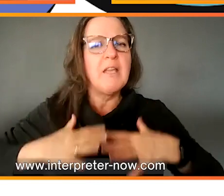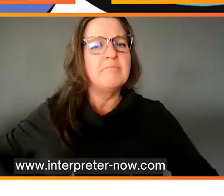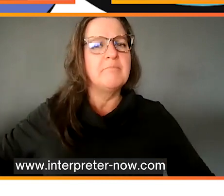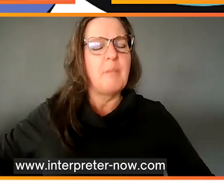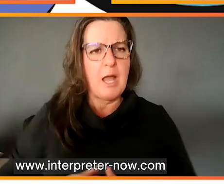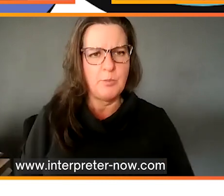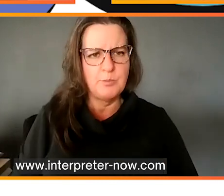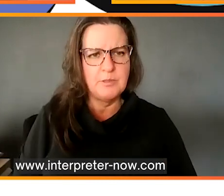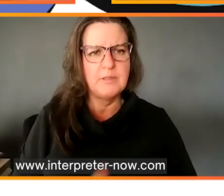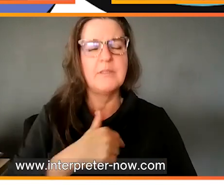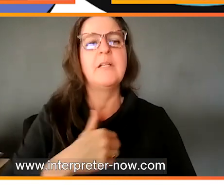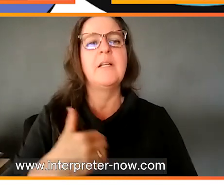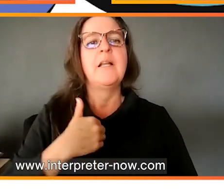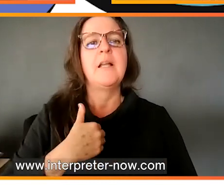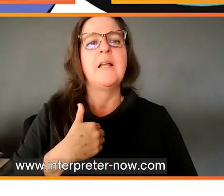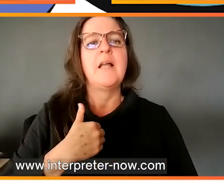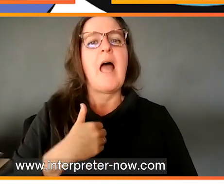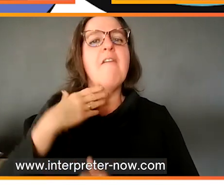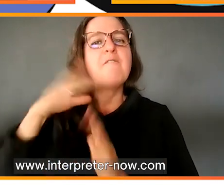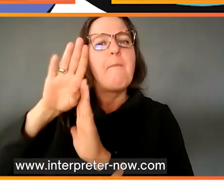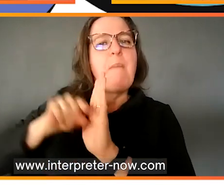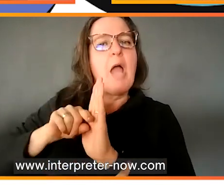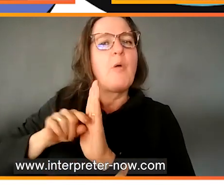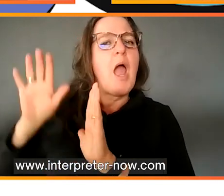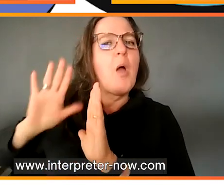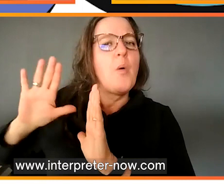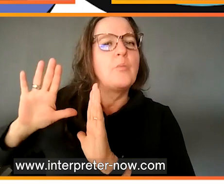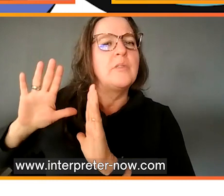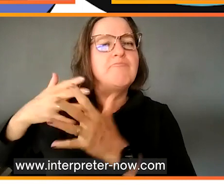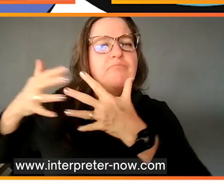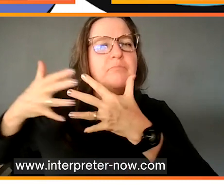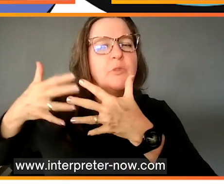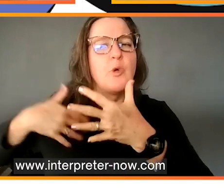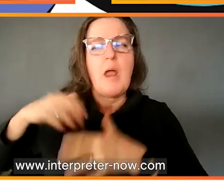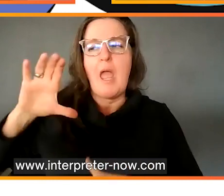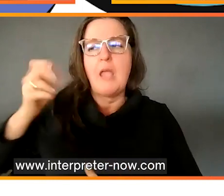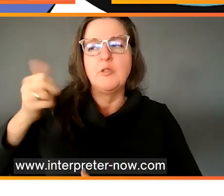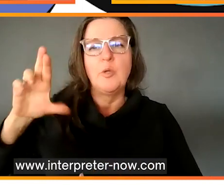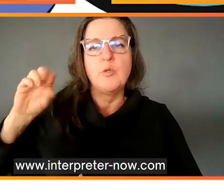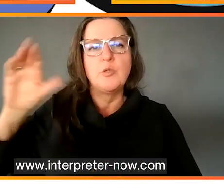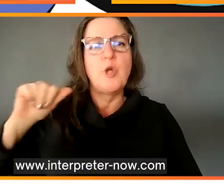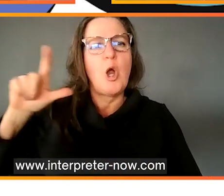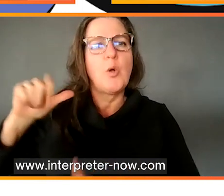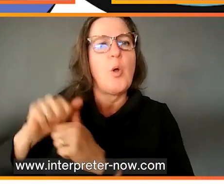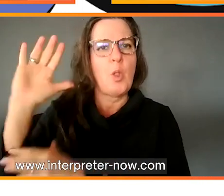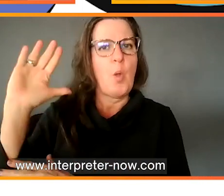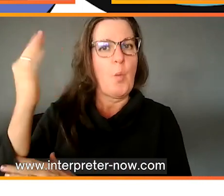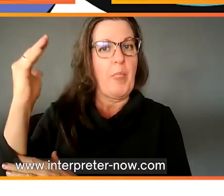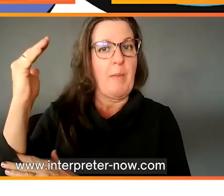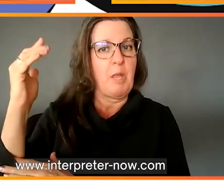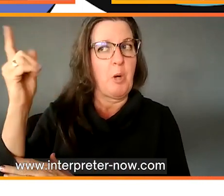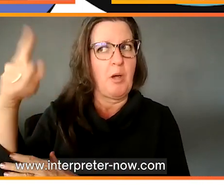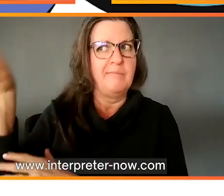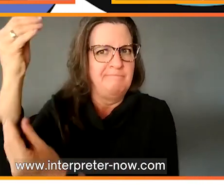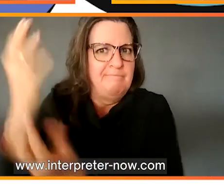I have a charcoal background with a mirror because I'm told that makes a room look bigger,